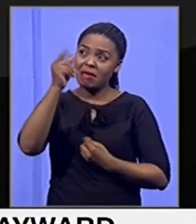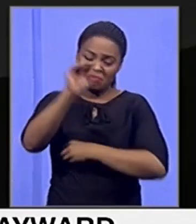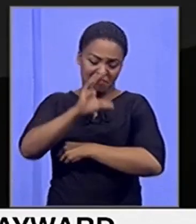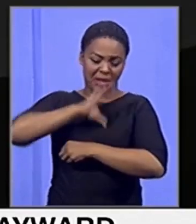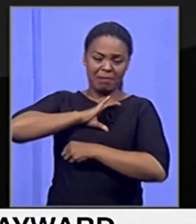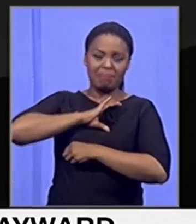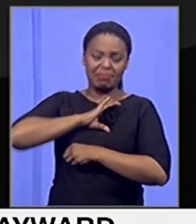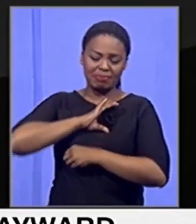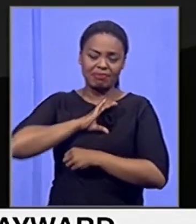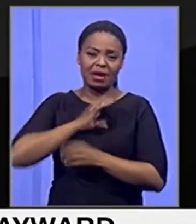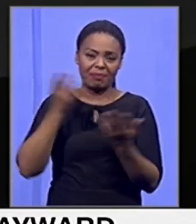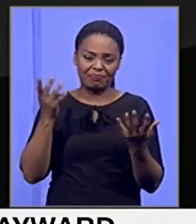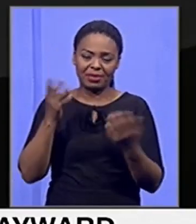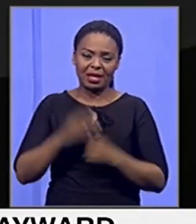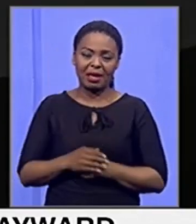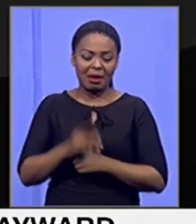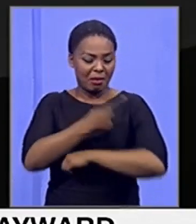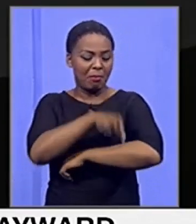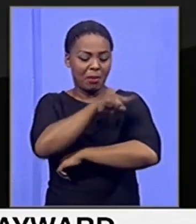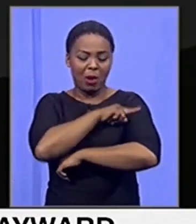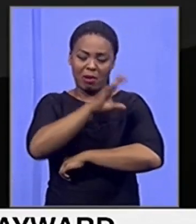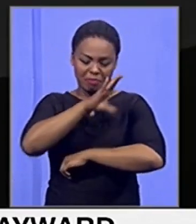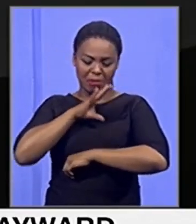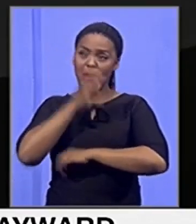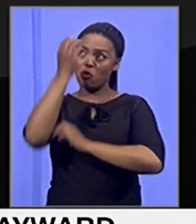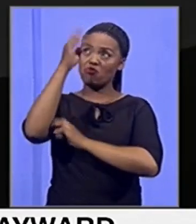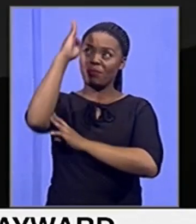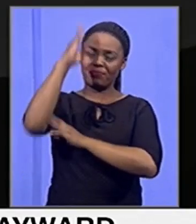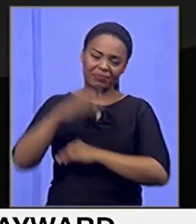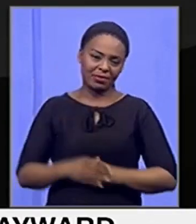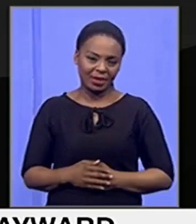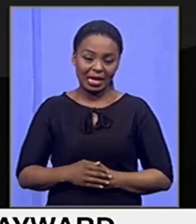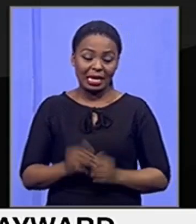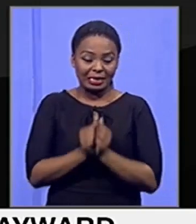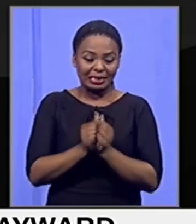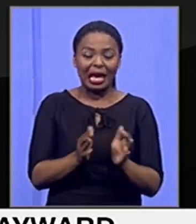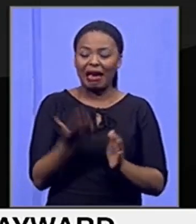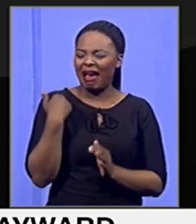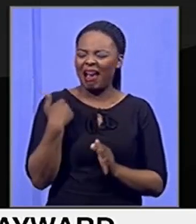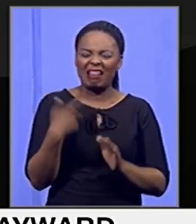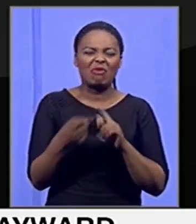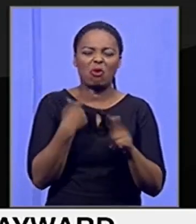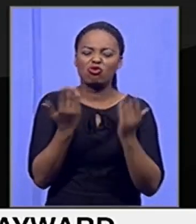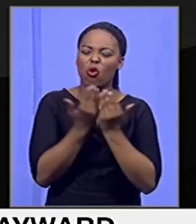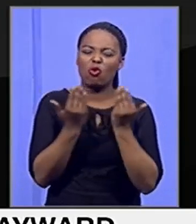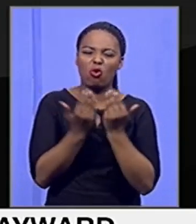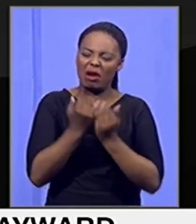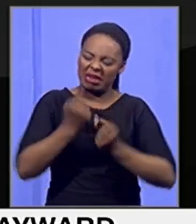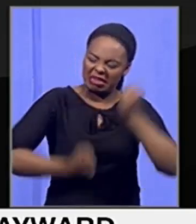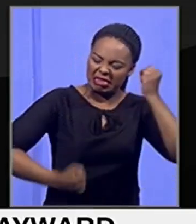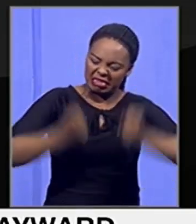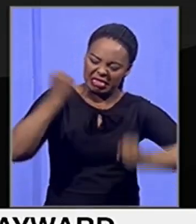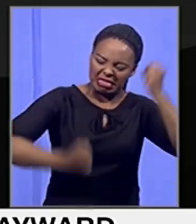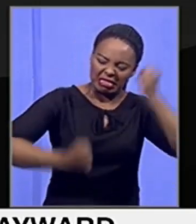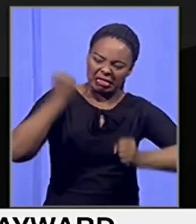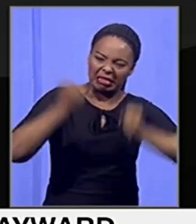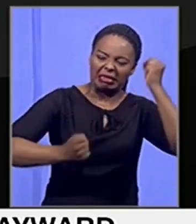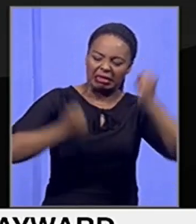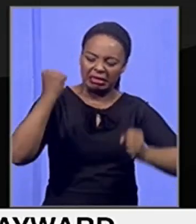mabelo ga ke thome ka di-comrade ke fela ke ithomile ke sa le sekolong. O sa le sekolong? Gona jalo ke